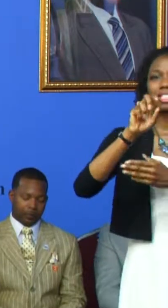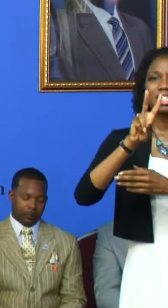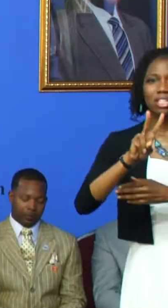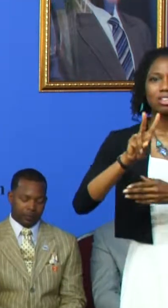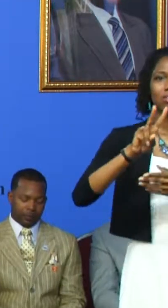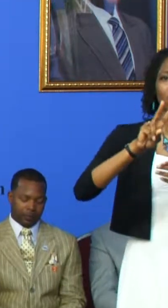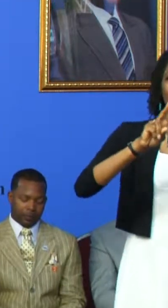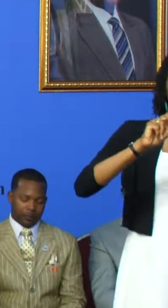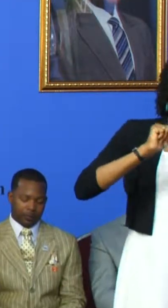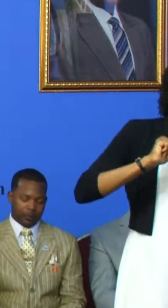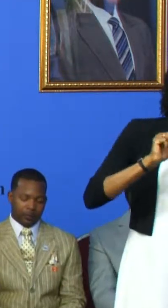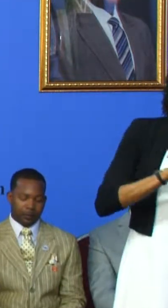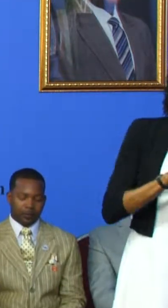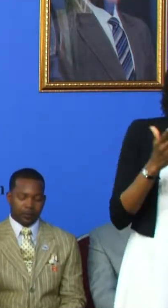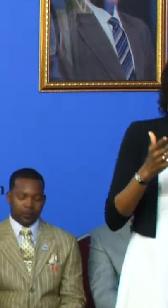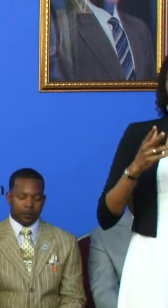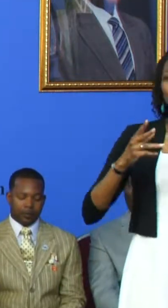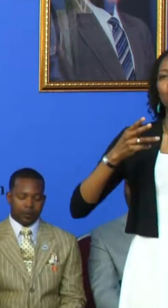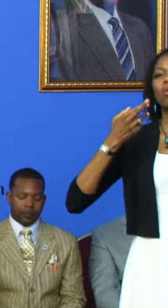reality shows,